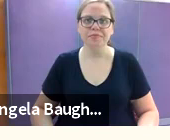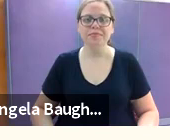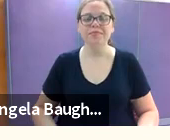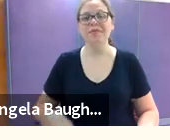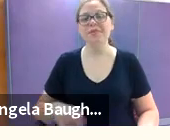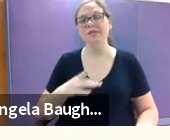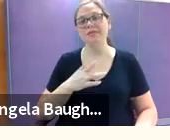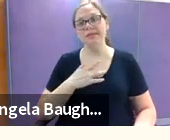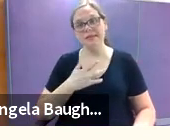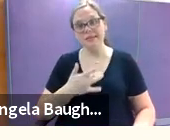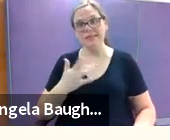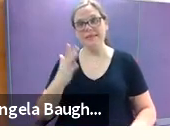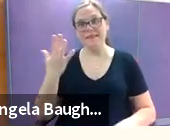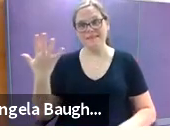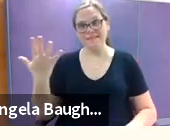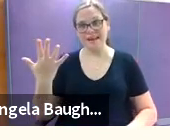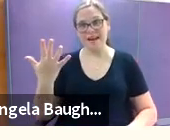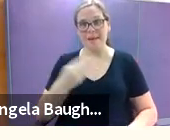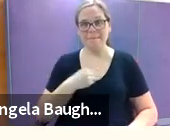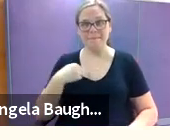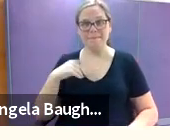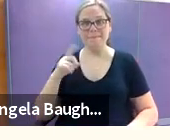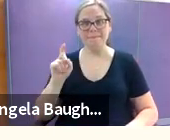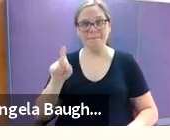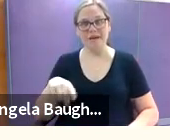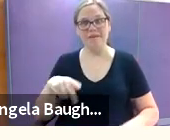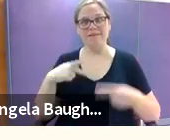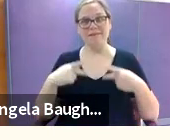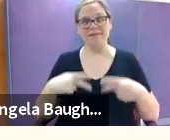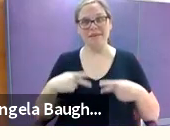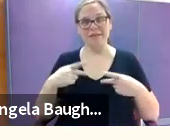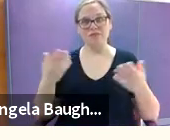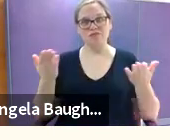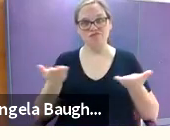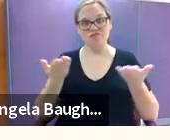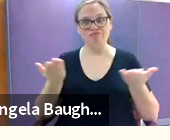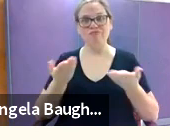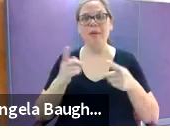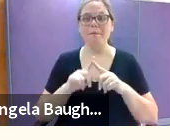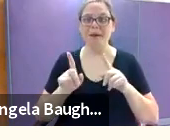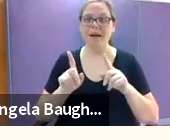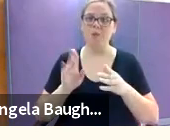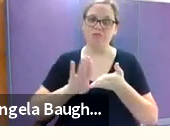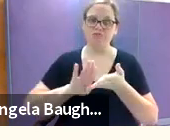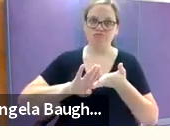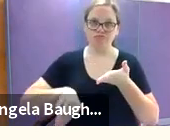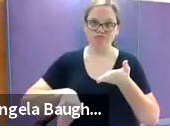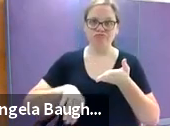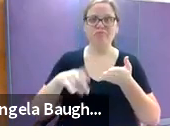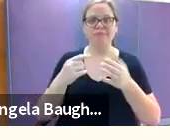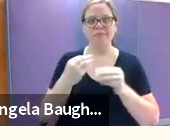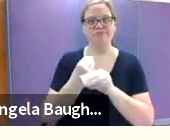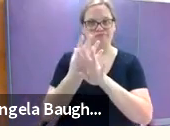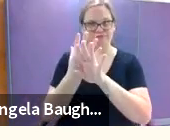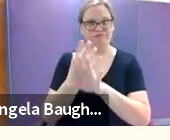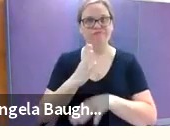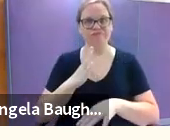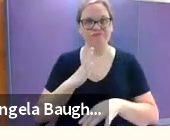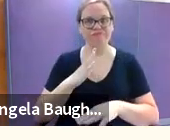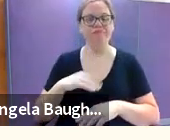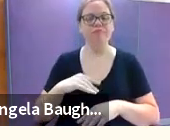Normally 5 members must be physically present, but as I read, we've been able to waive that. All members of the committee